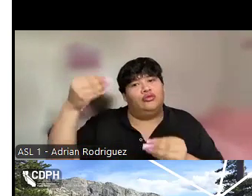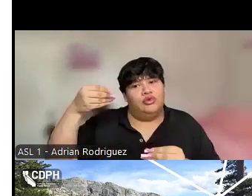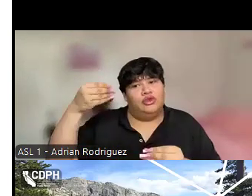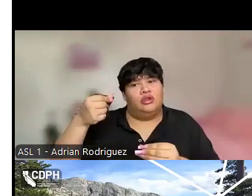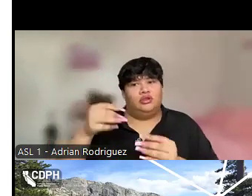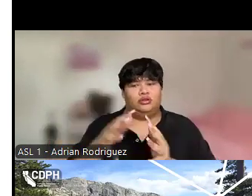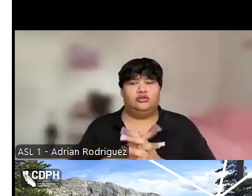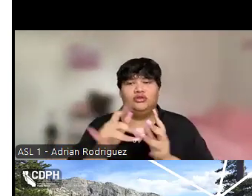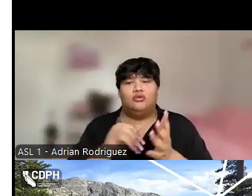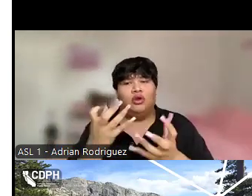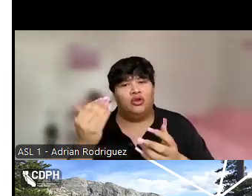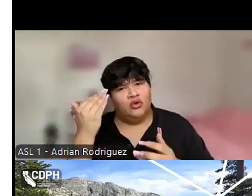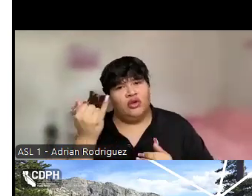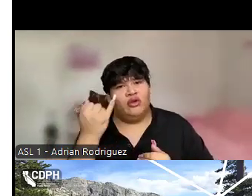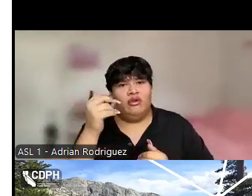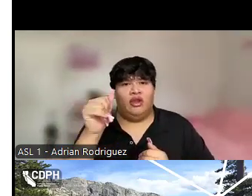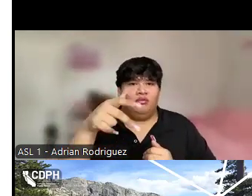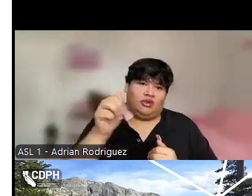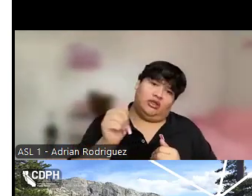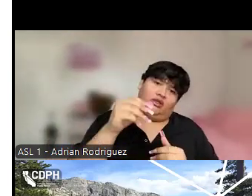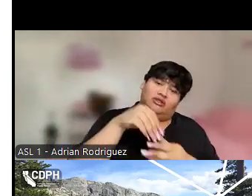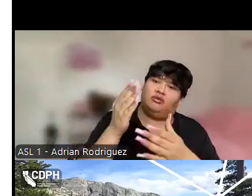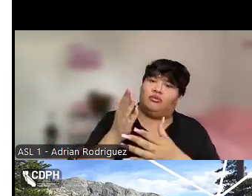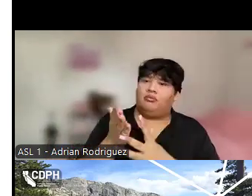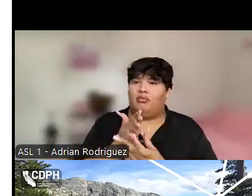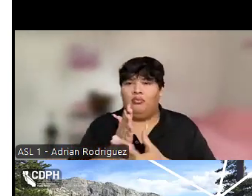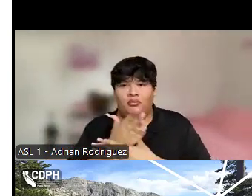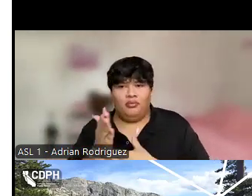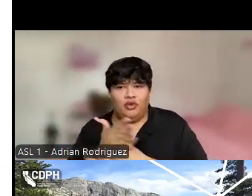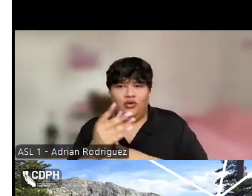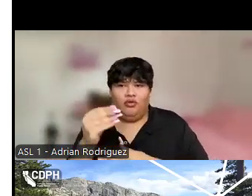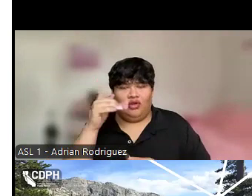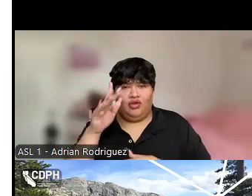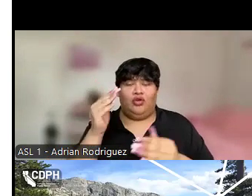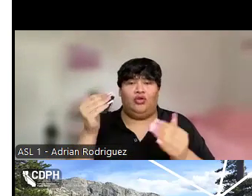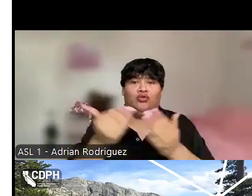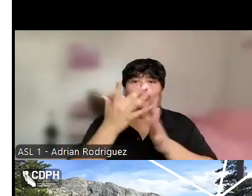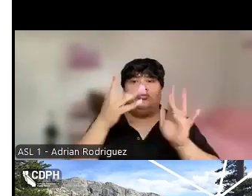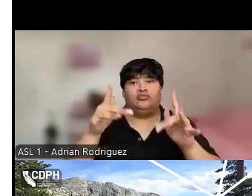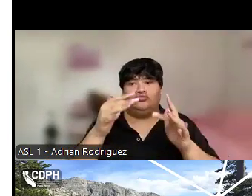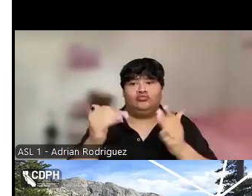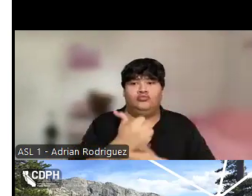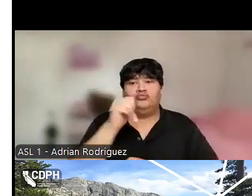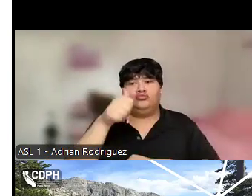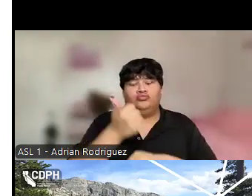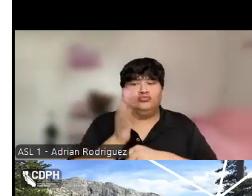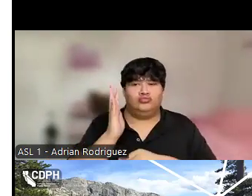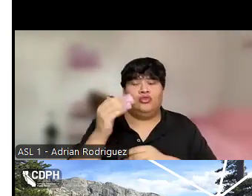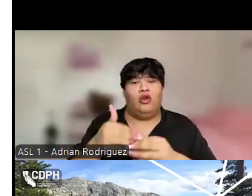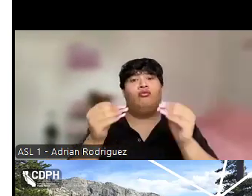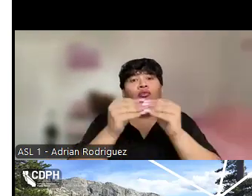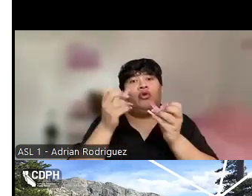that ADP is in the middle of our webpage revamp, so we will have more specific information of